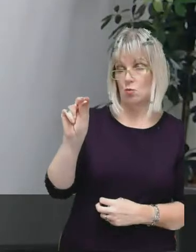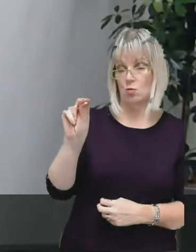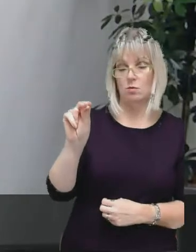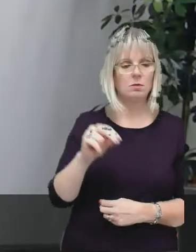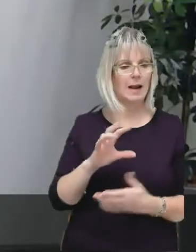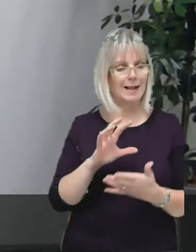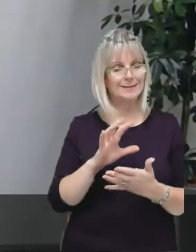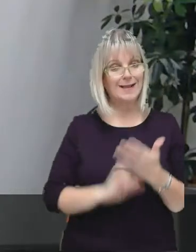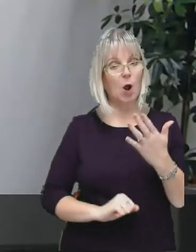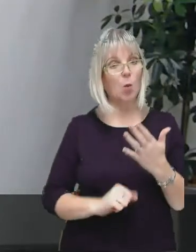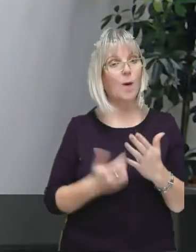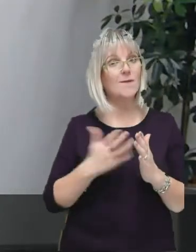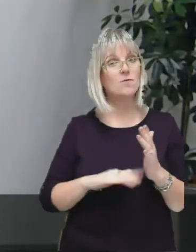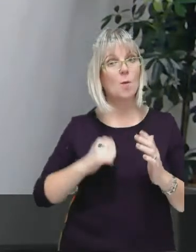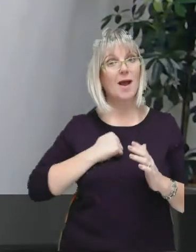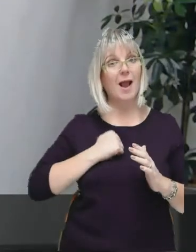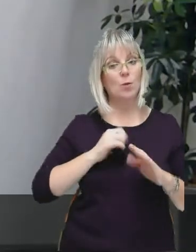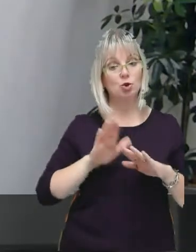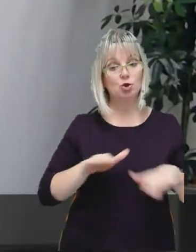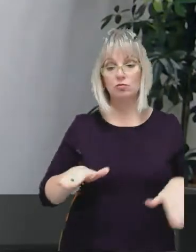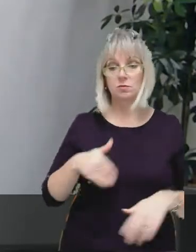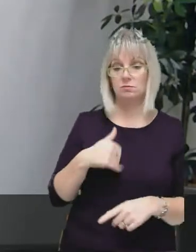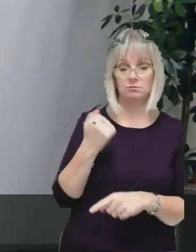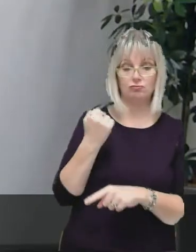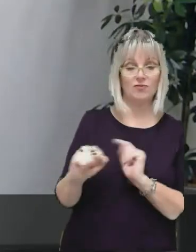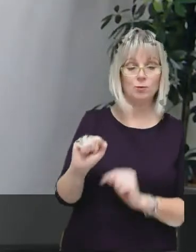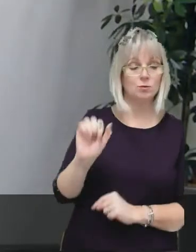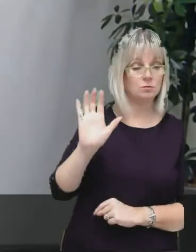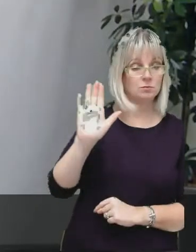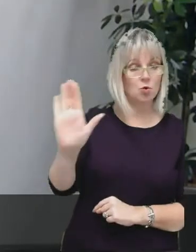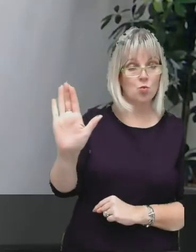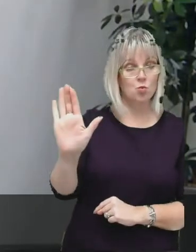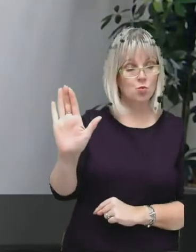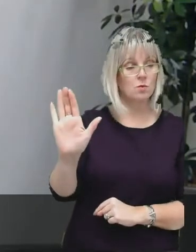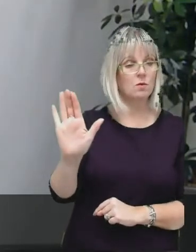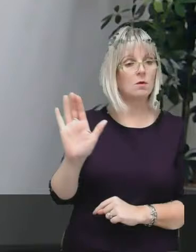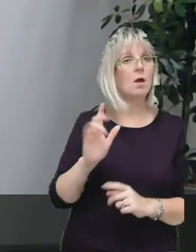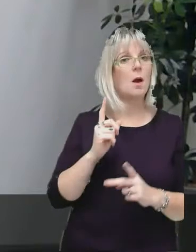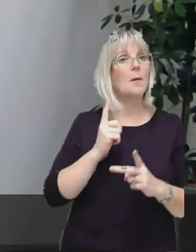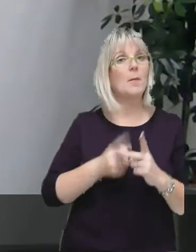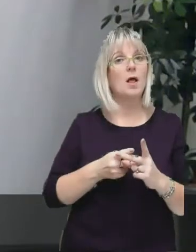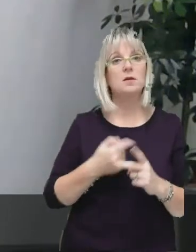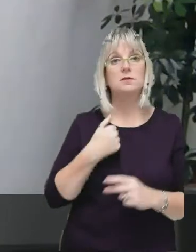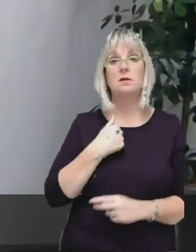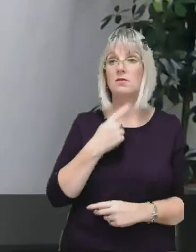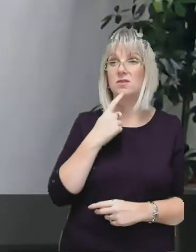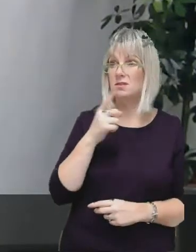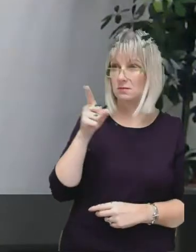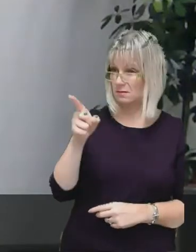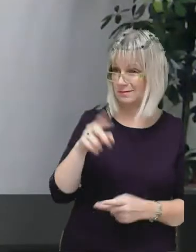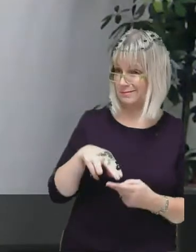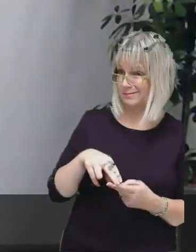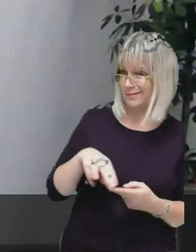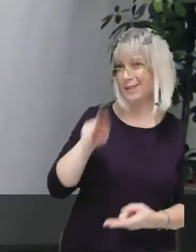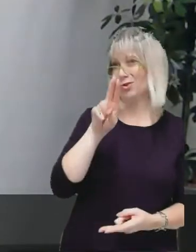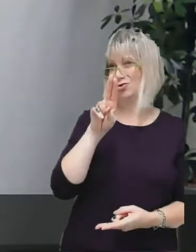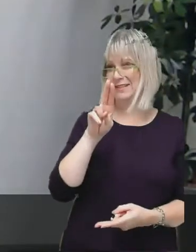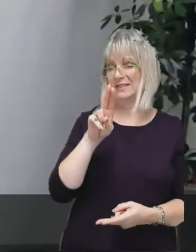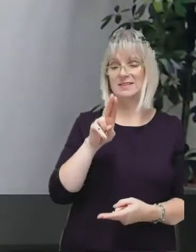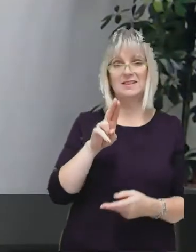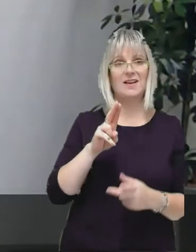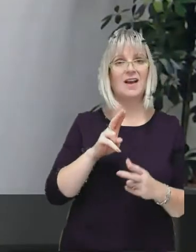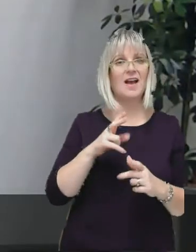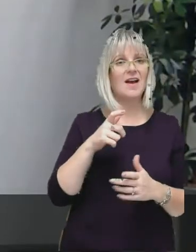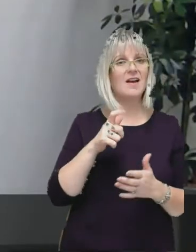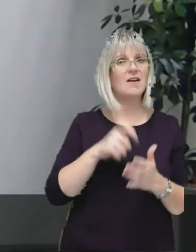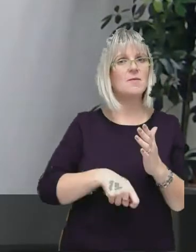children. And I've said no to the government. You will not make us increase fares way above inflation from January. But I'm